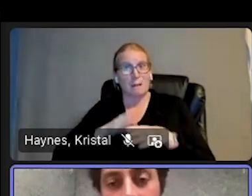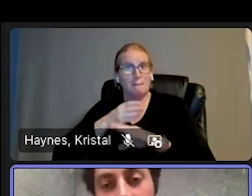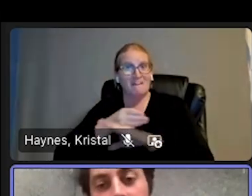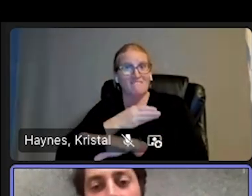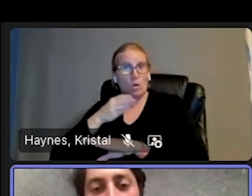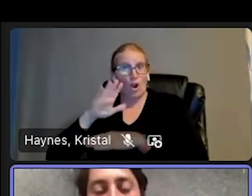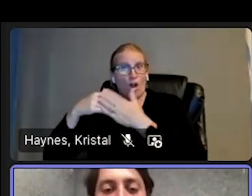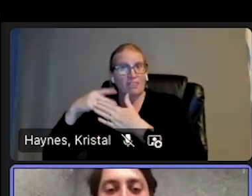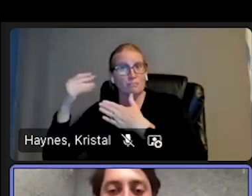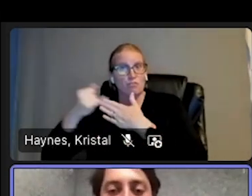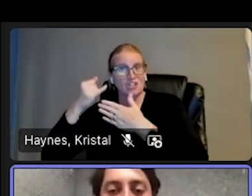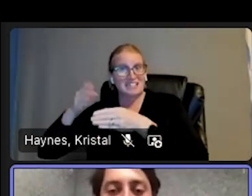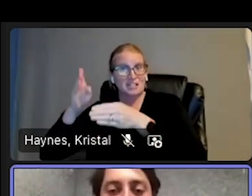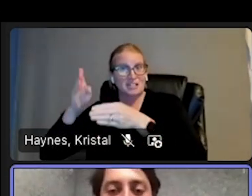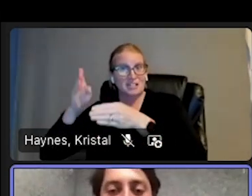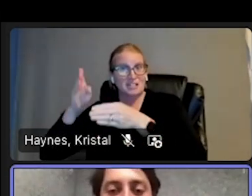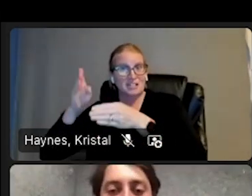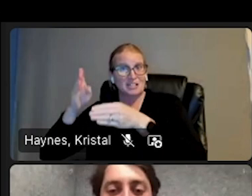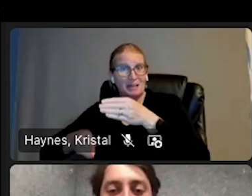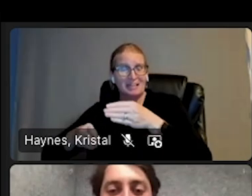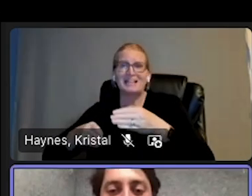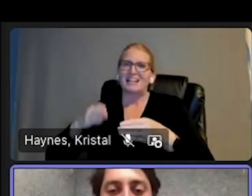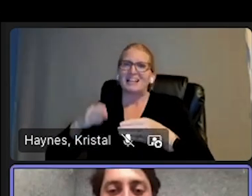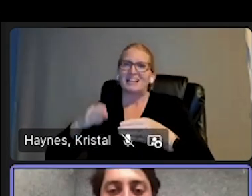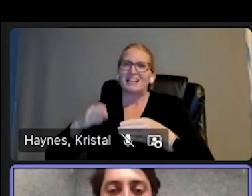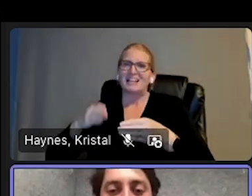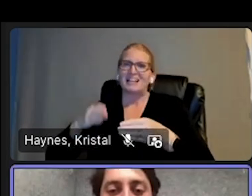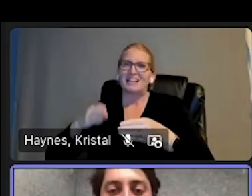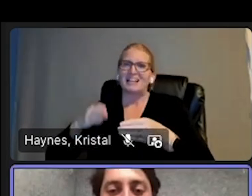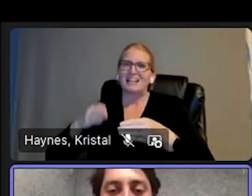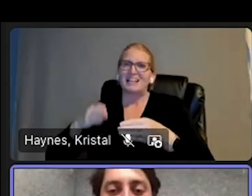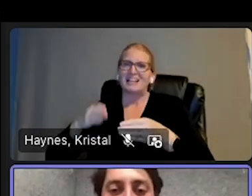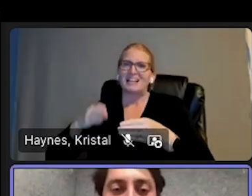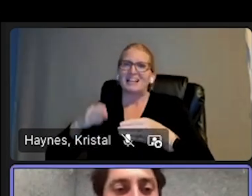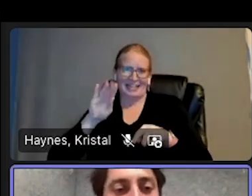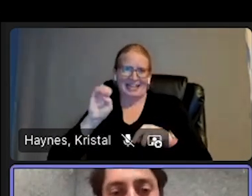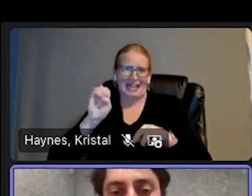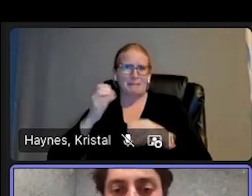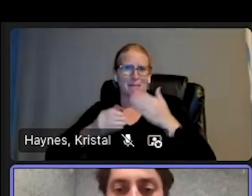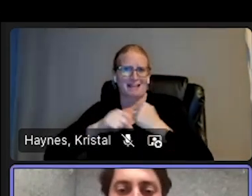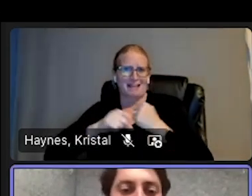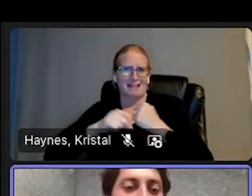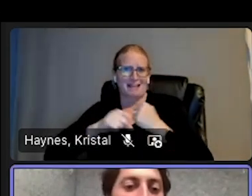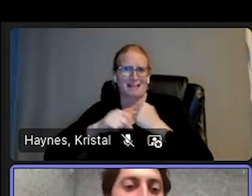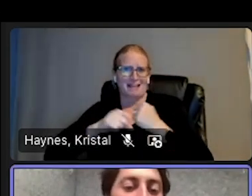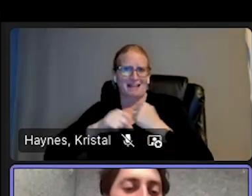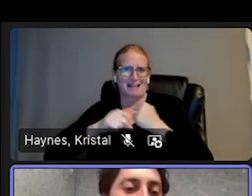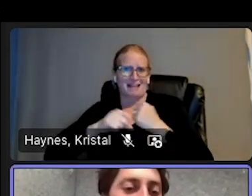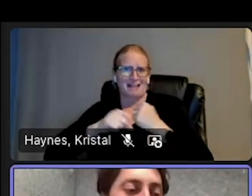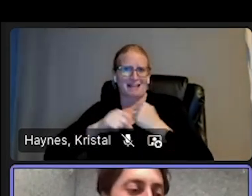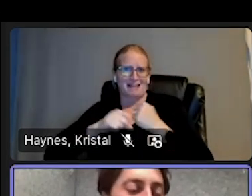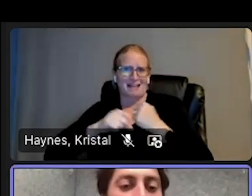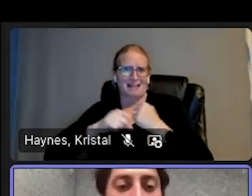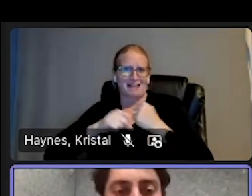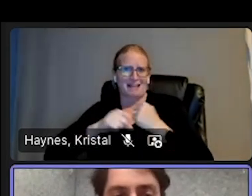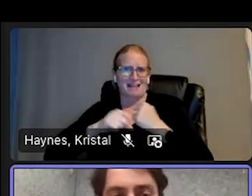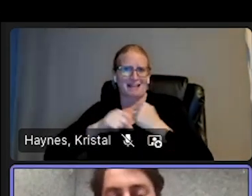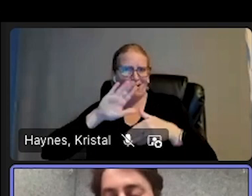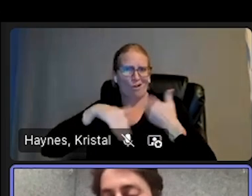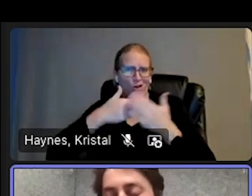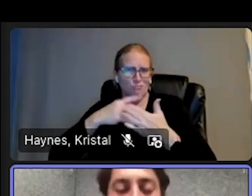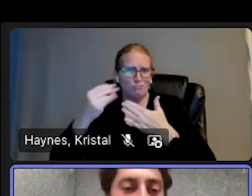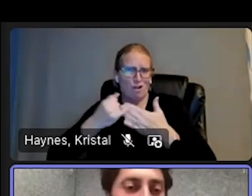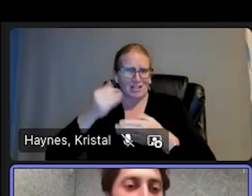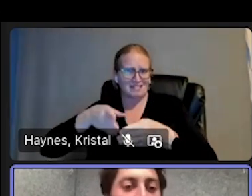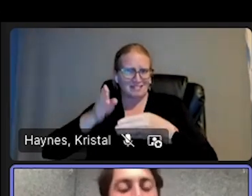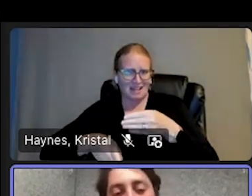look at that date. And then in general, the statutory telecommunications goals, there's